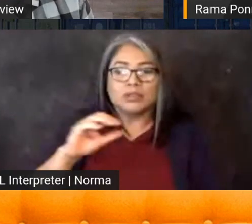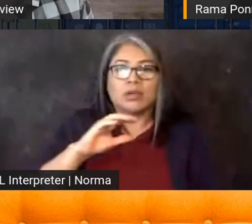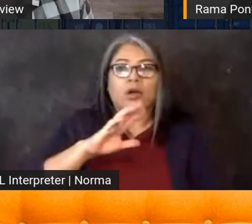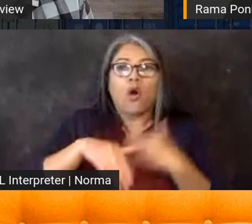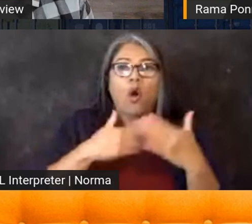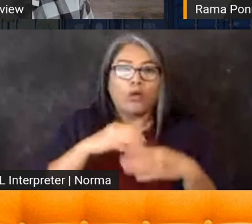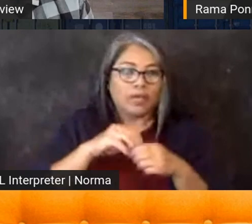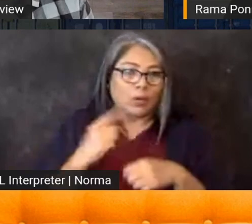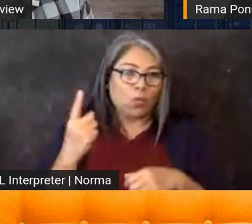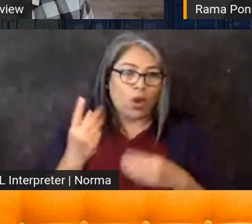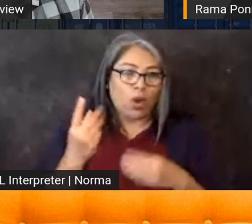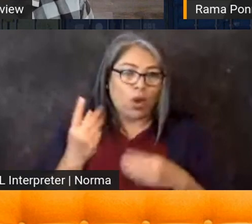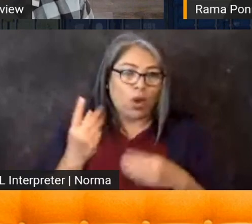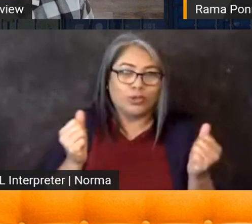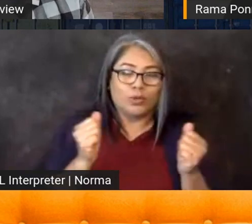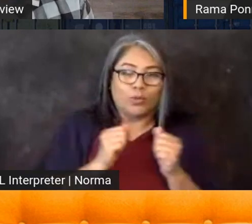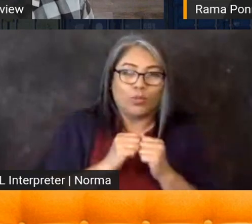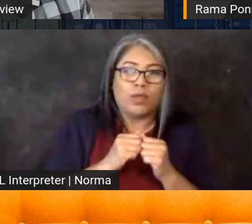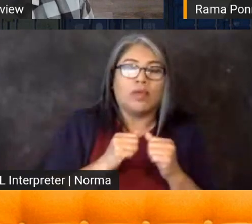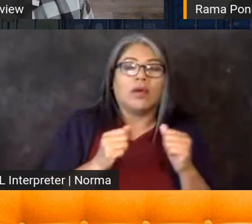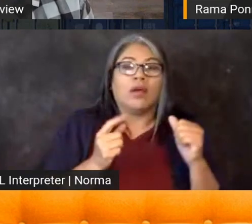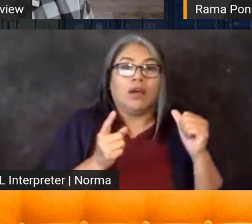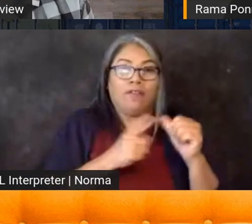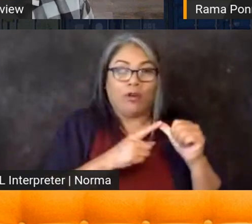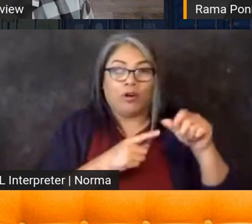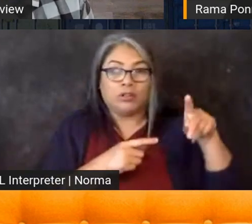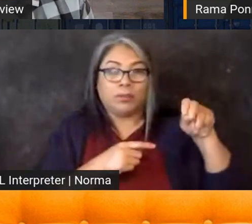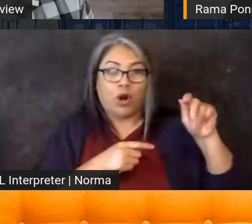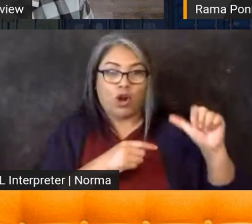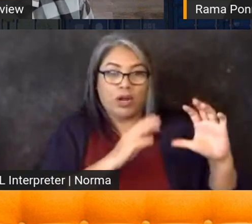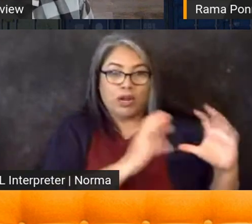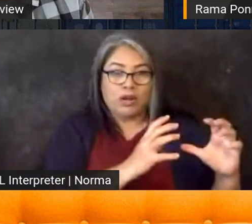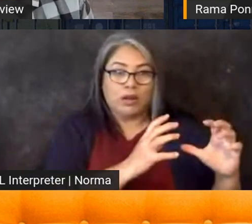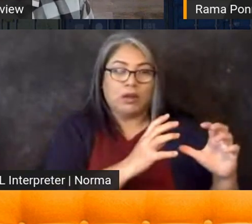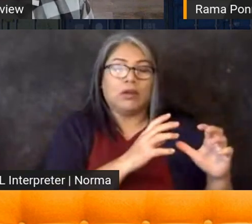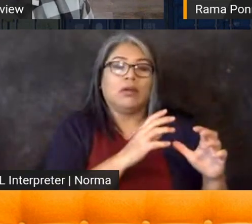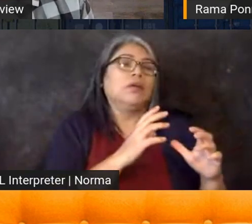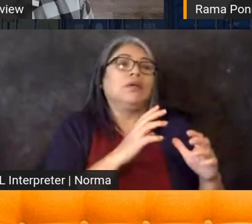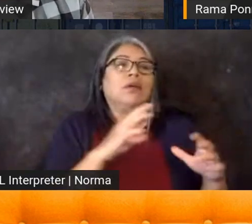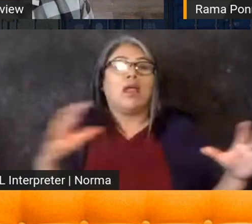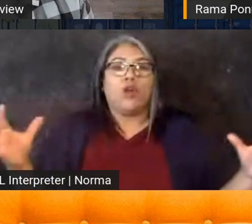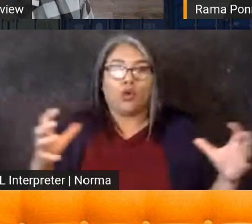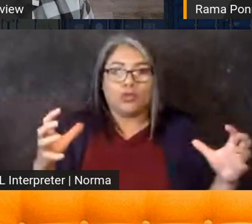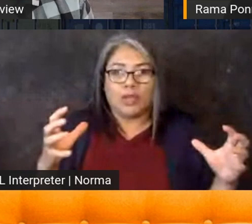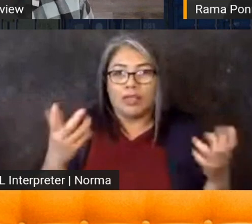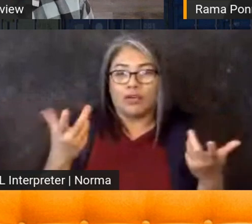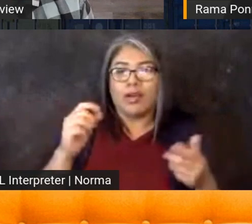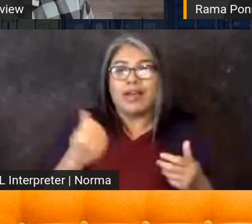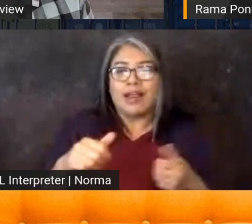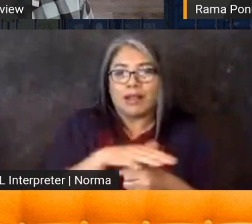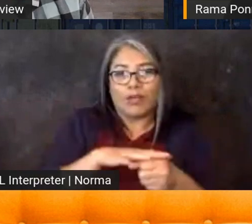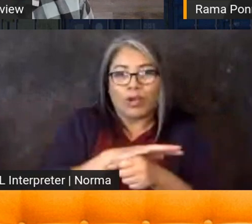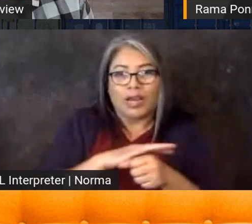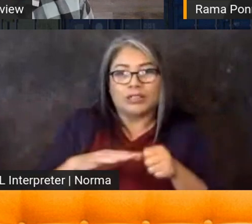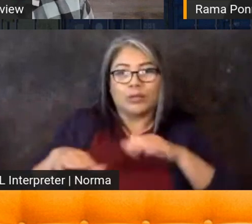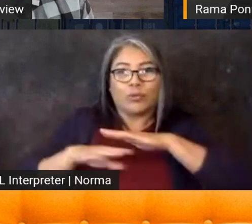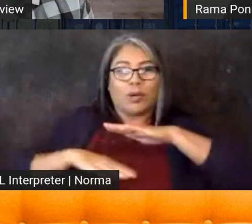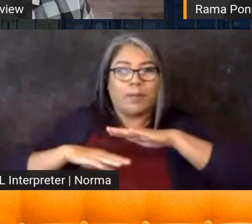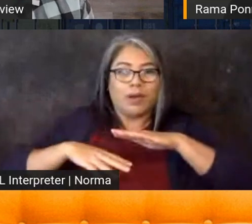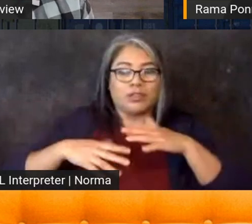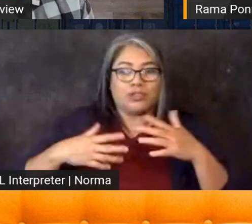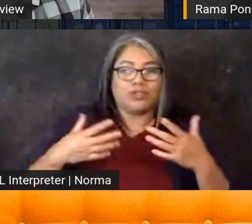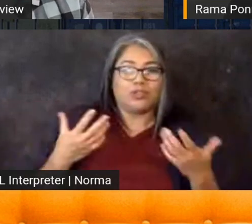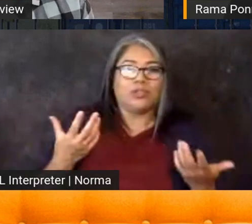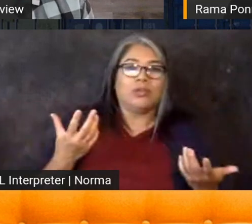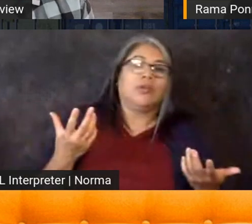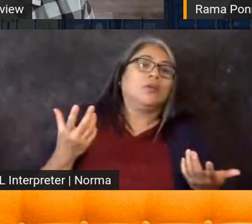altogether to any location, pretty much anywhere inside the globe. So that's really the key benefit we are going to offer